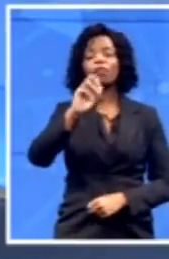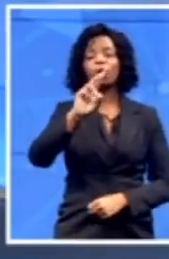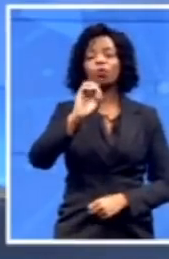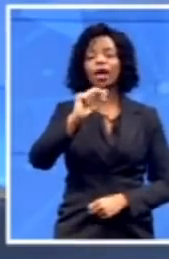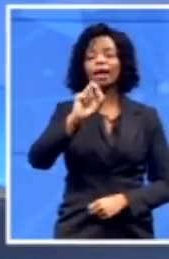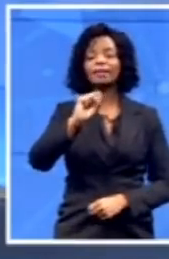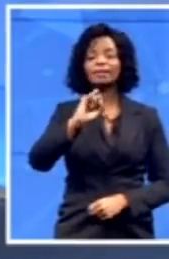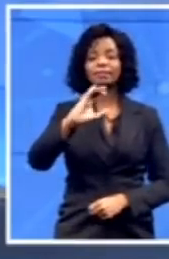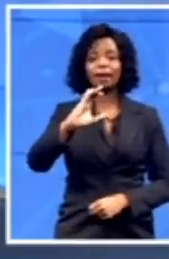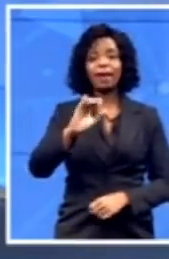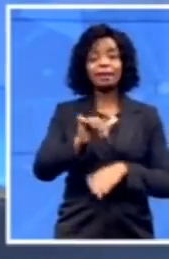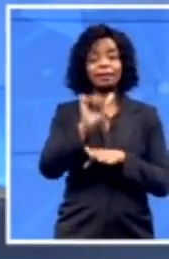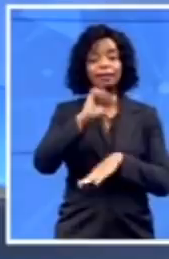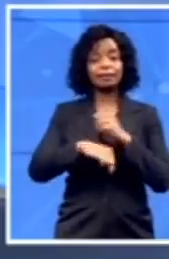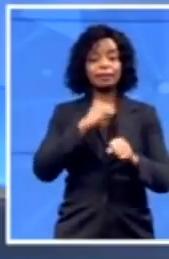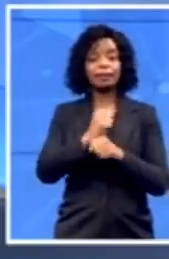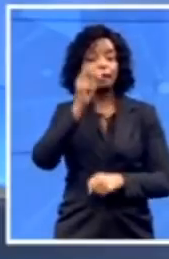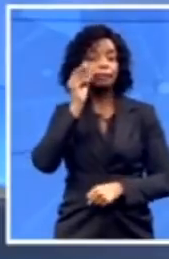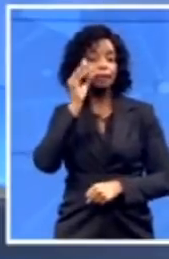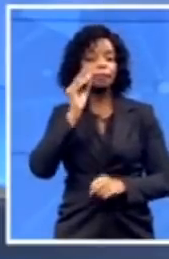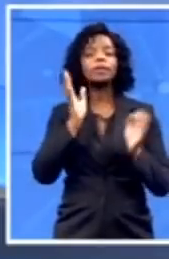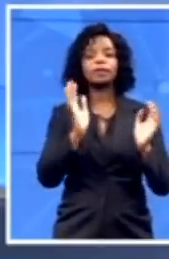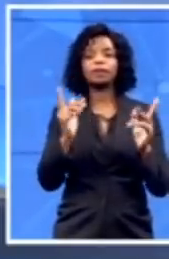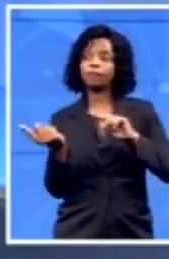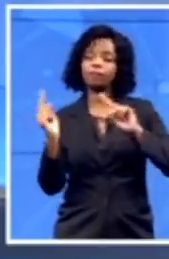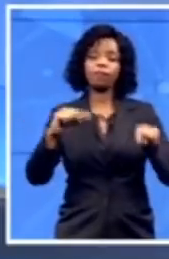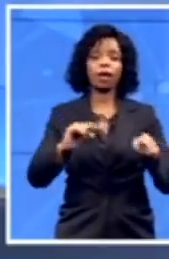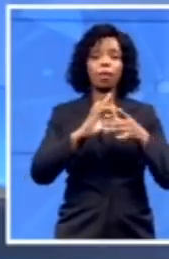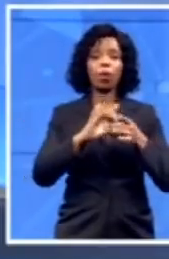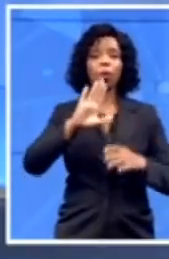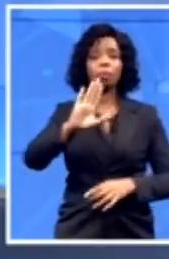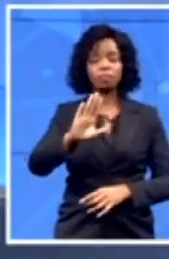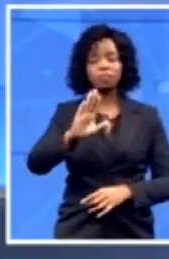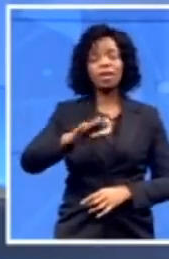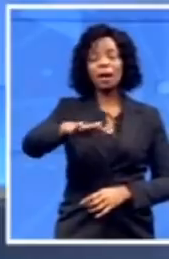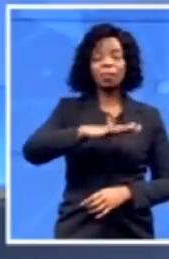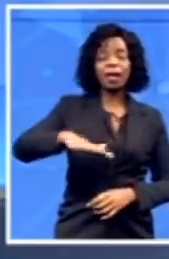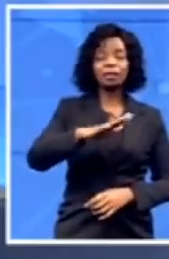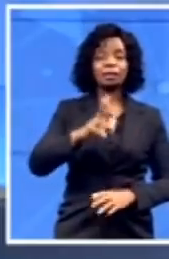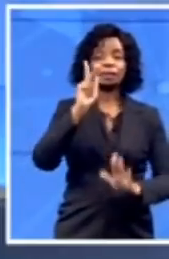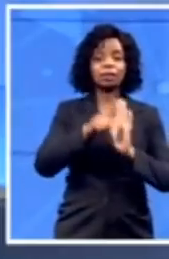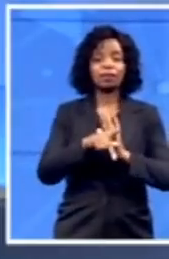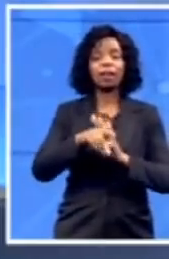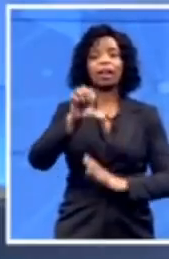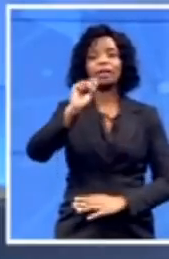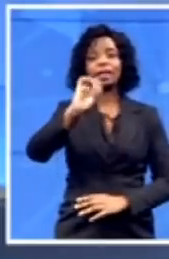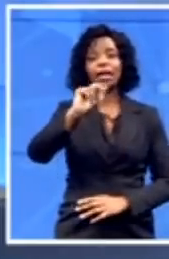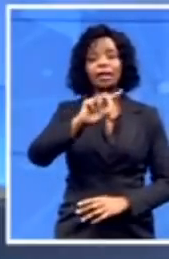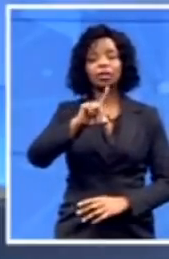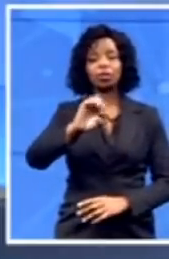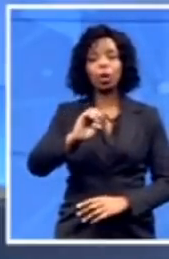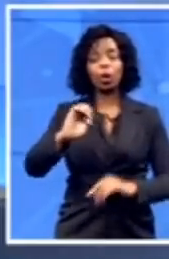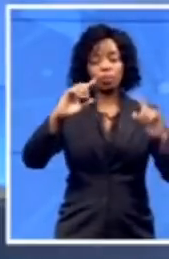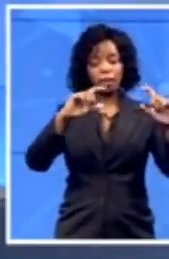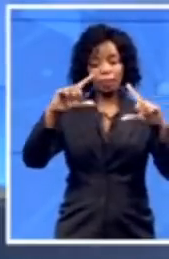the day of the shooting. He took photographs and prepared a sketch plan of the scene. 5 men are facing charges of premeditated murder,